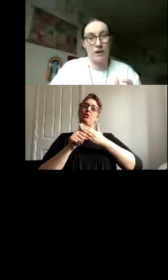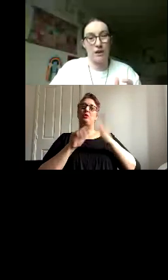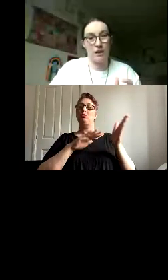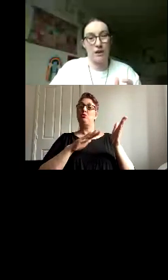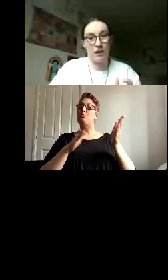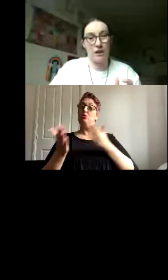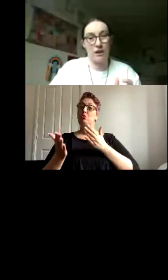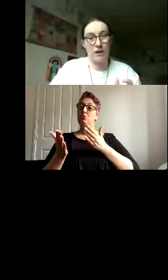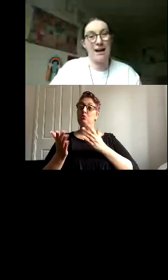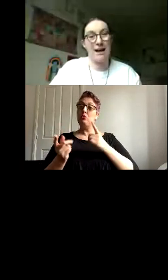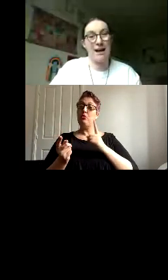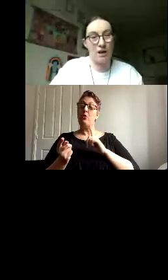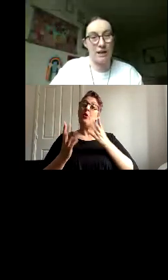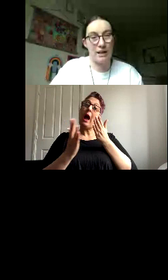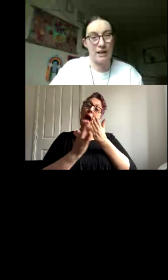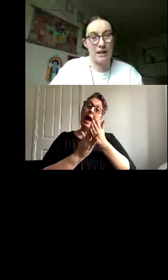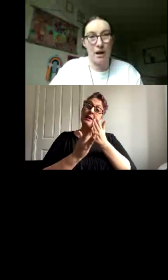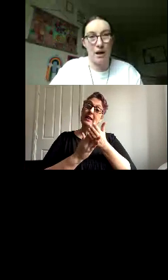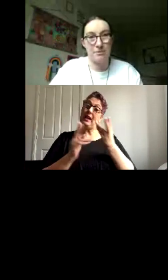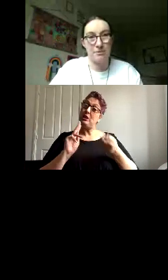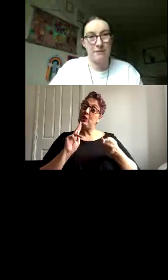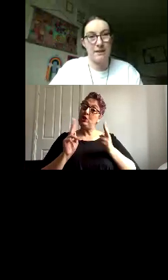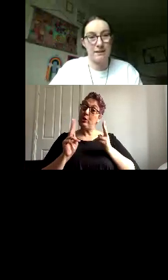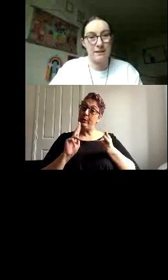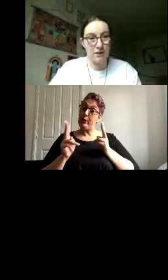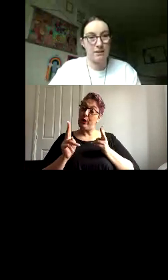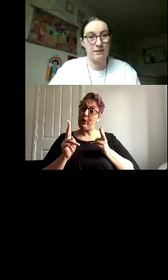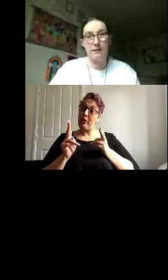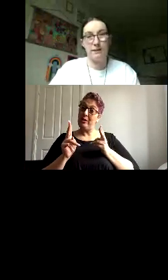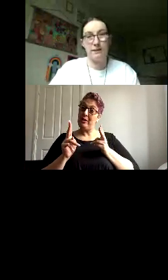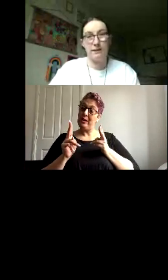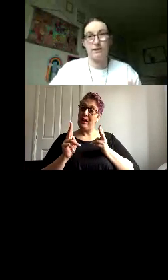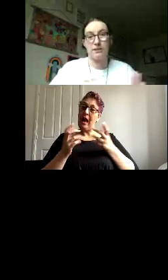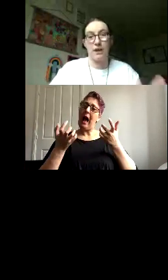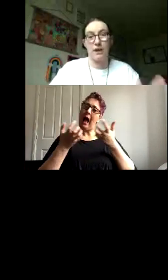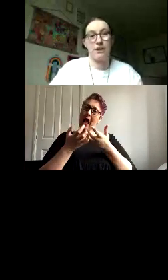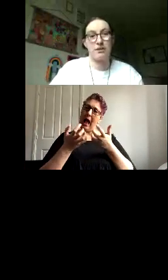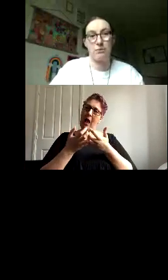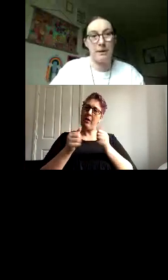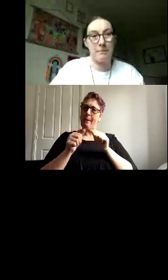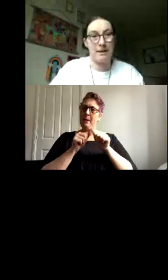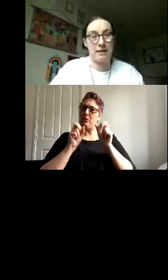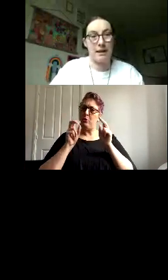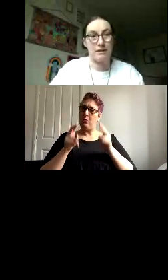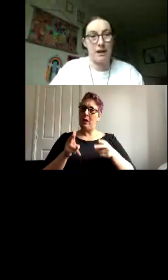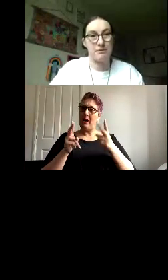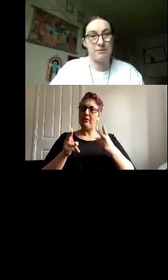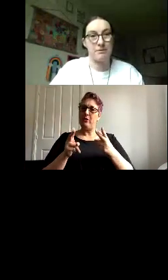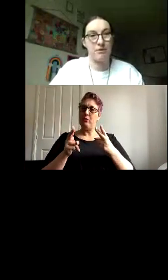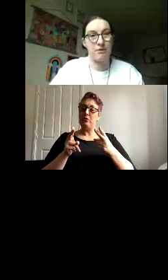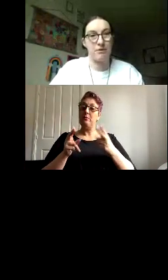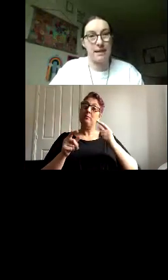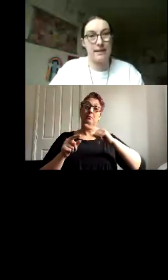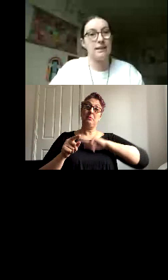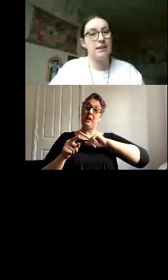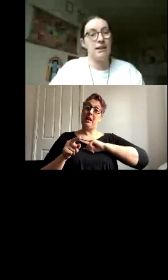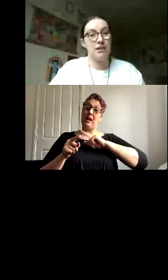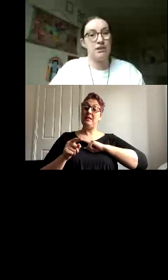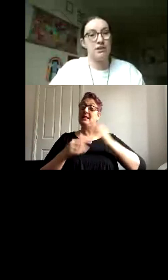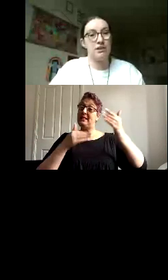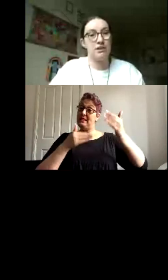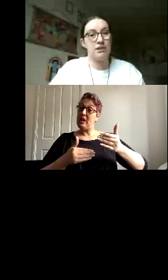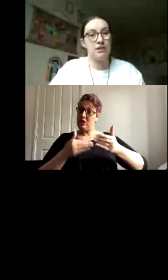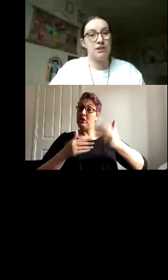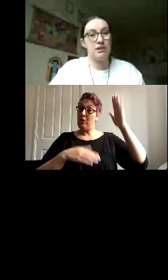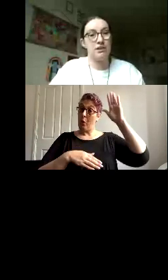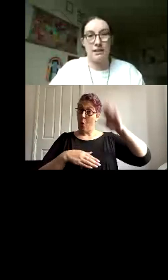want to access sign language interpreter for this session. So the whole session will be BSL interpreted by Christine. So